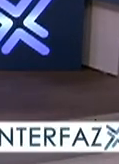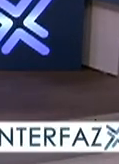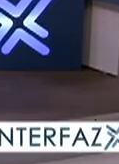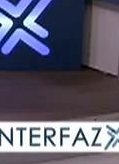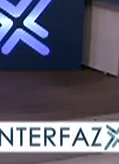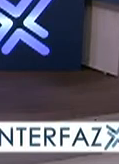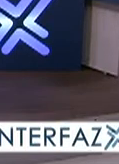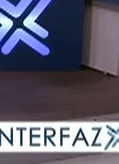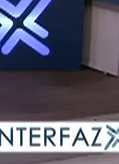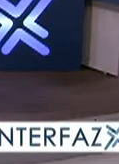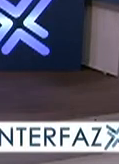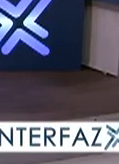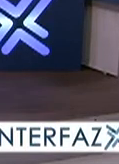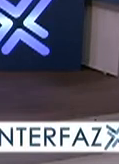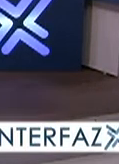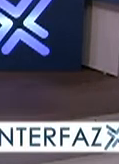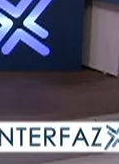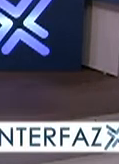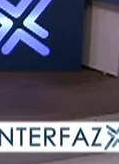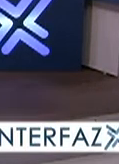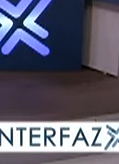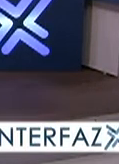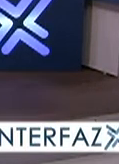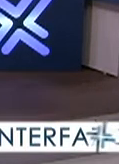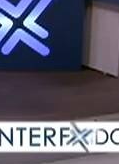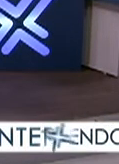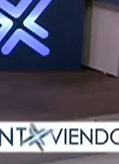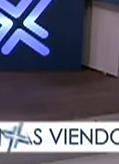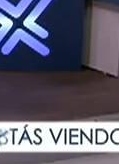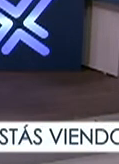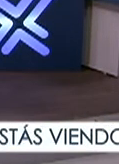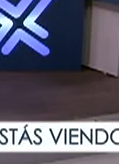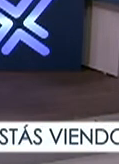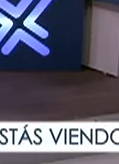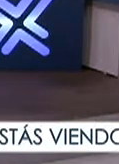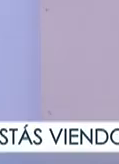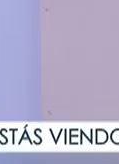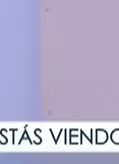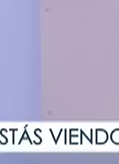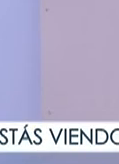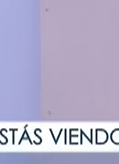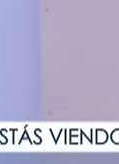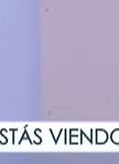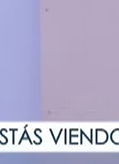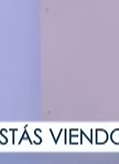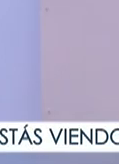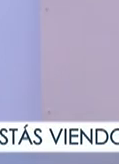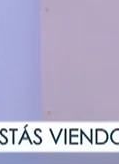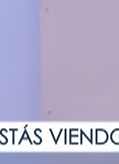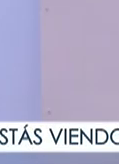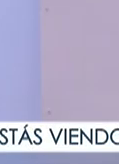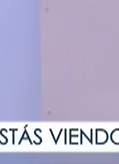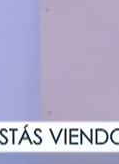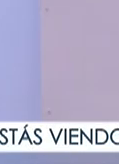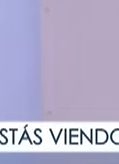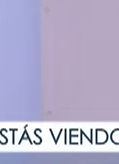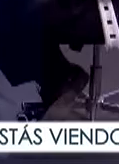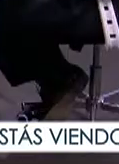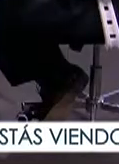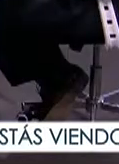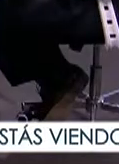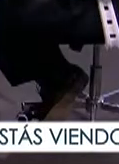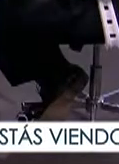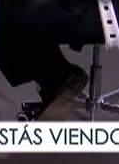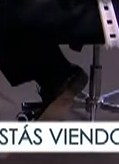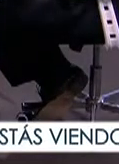little apprehensive at this point about putting out things out on the internet, because you don't know where it'll go or who will use it. So